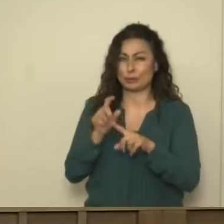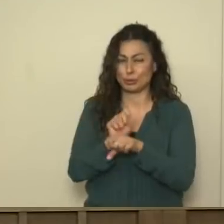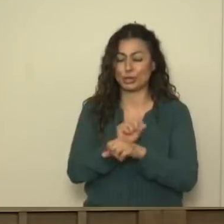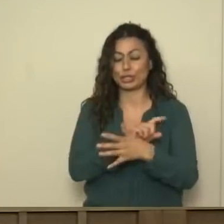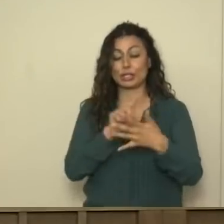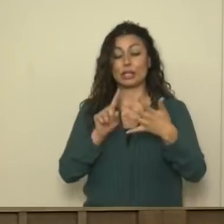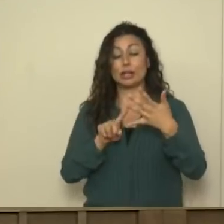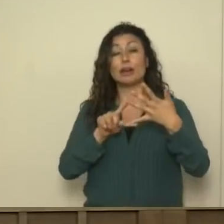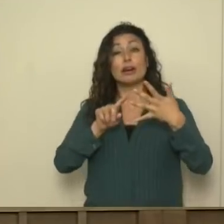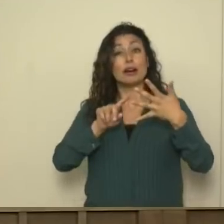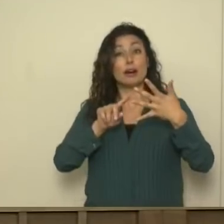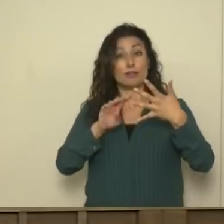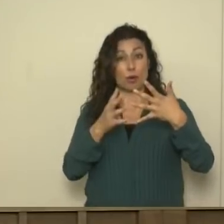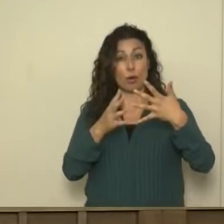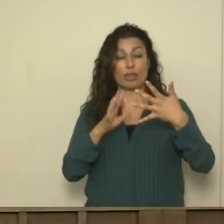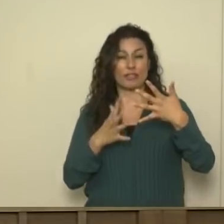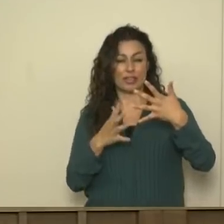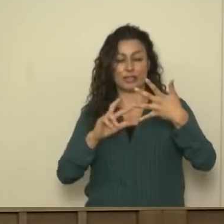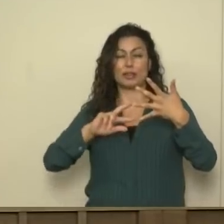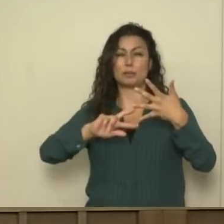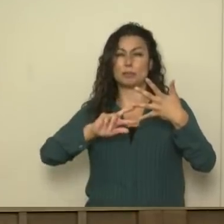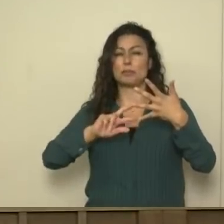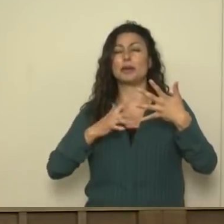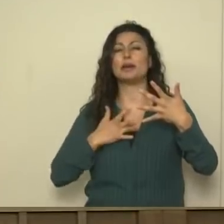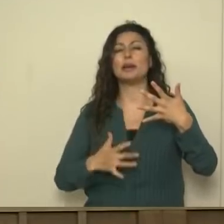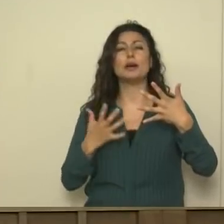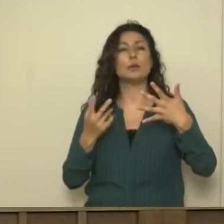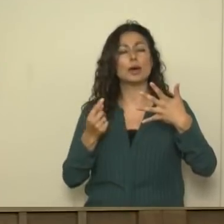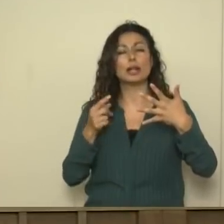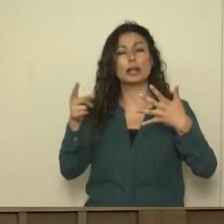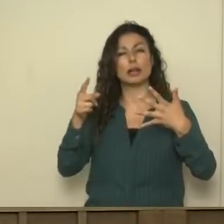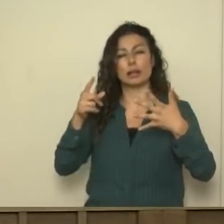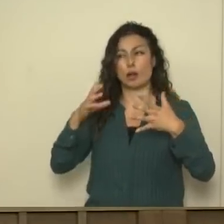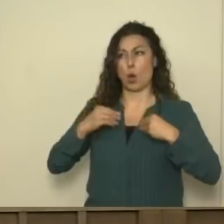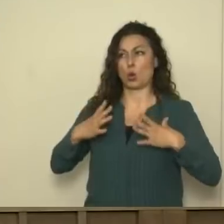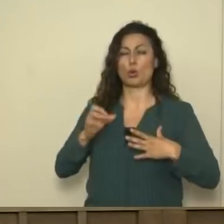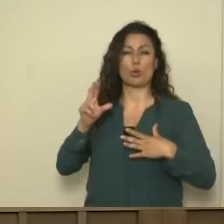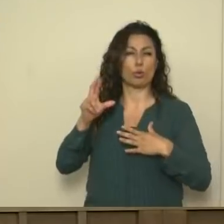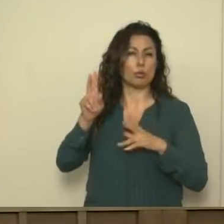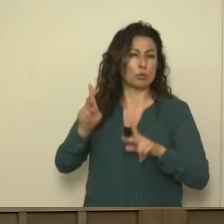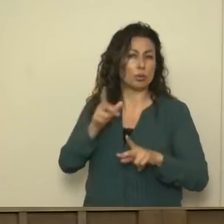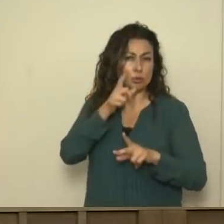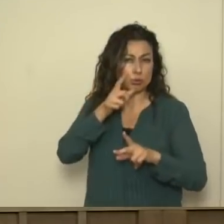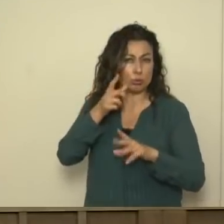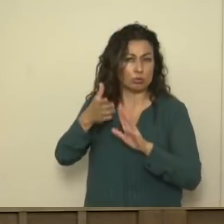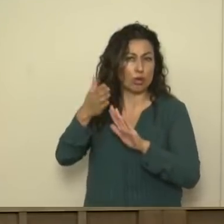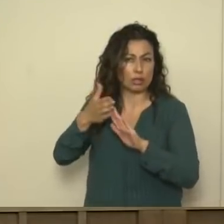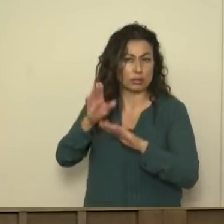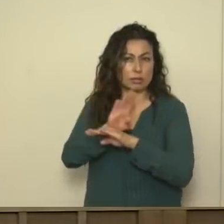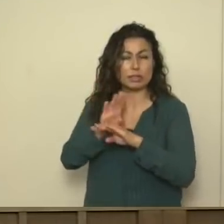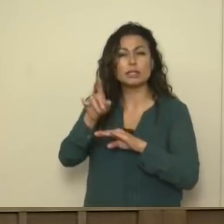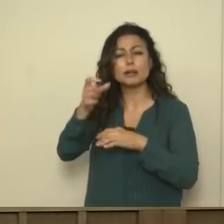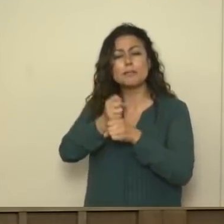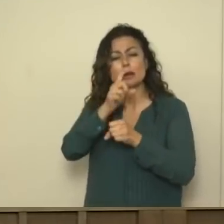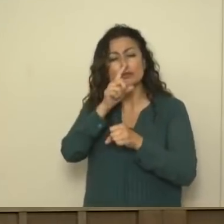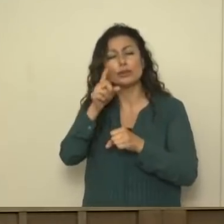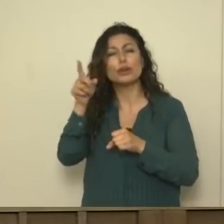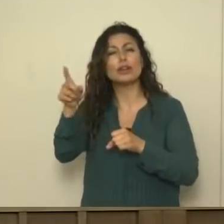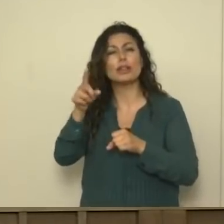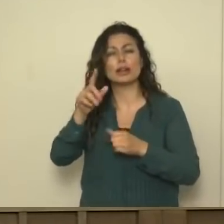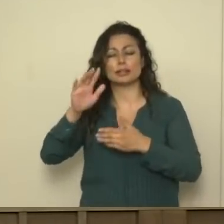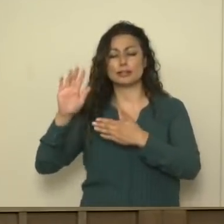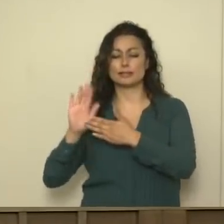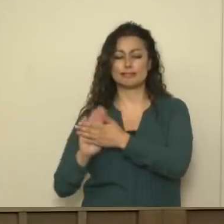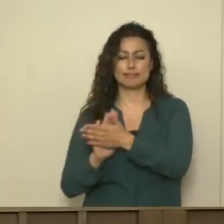fifth criteria are ones in which the owner or operator of their business would ensure that they